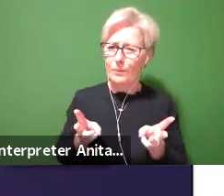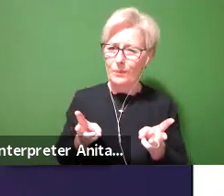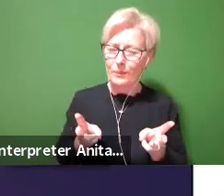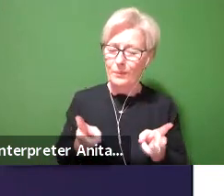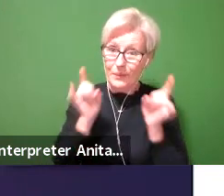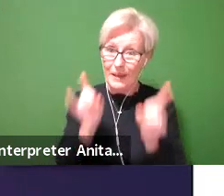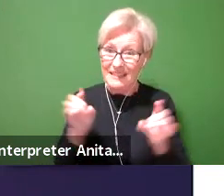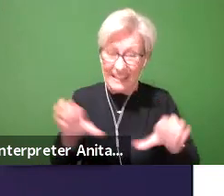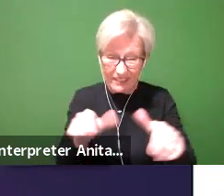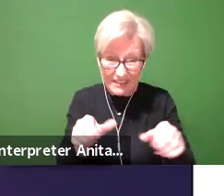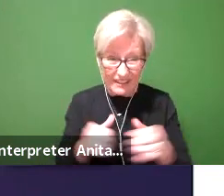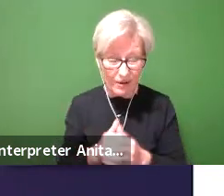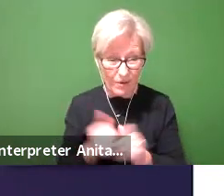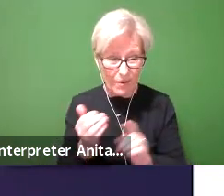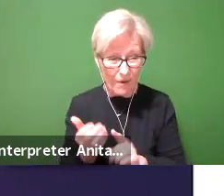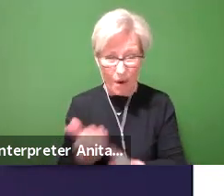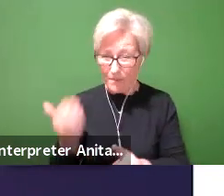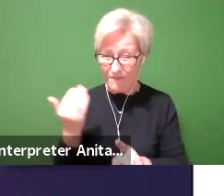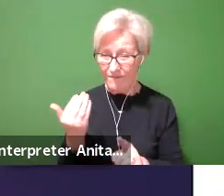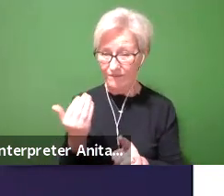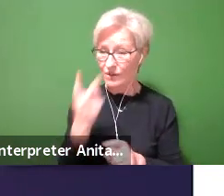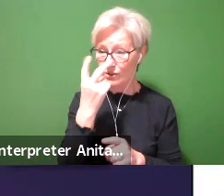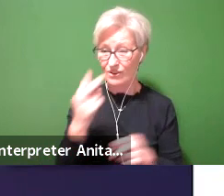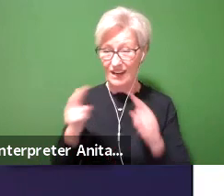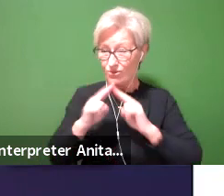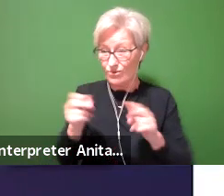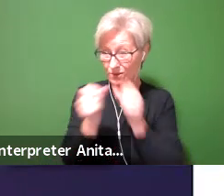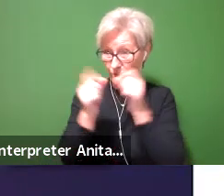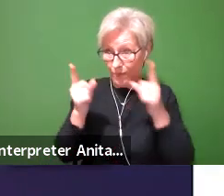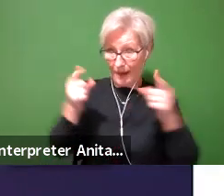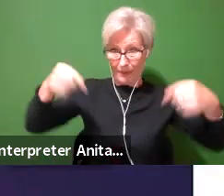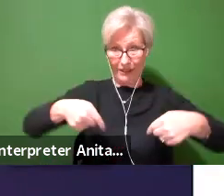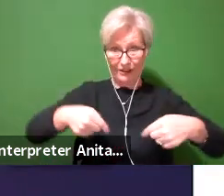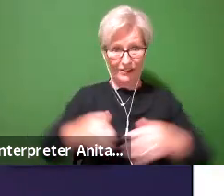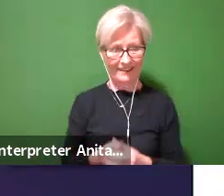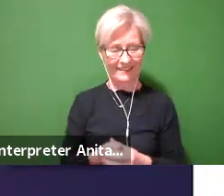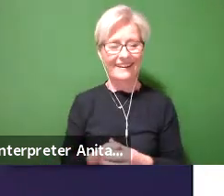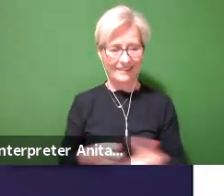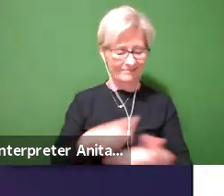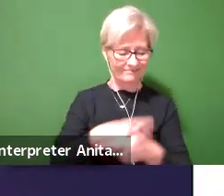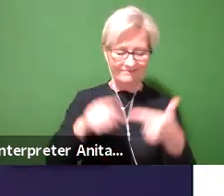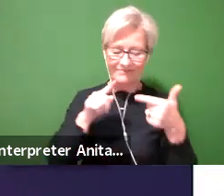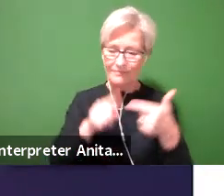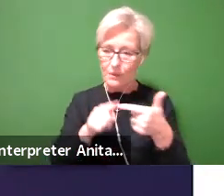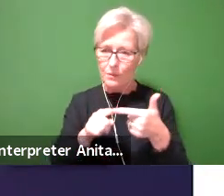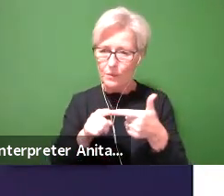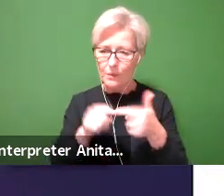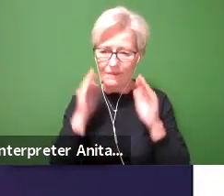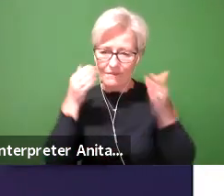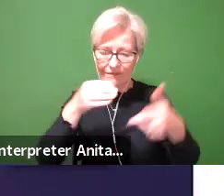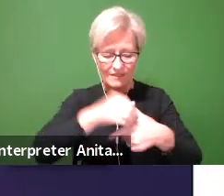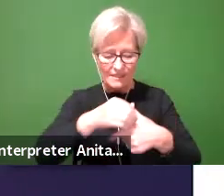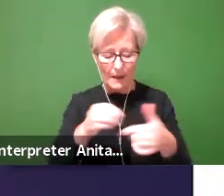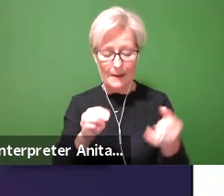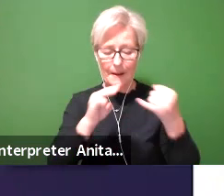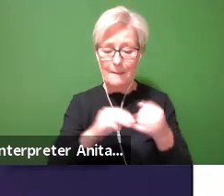lot of you may not even have been aware that we existed. We're then going to look at menopause, and in particular, the hormonal